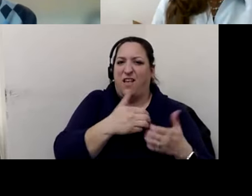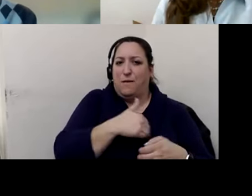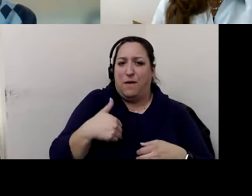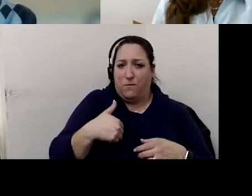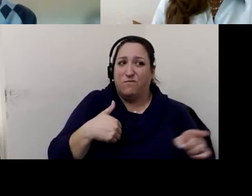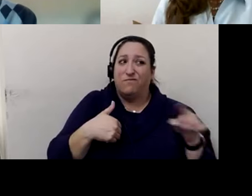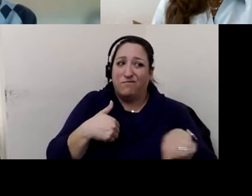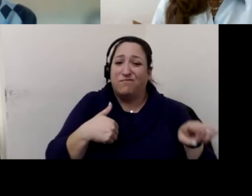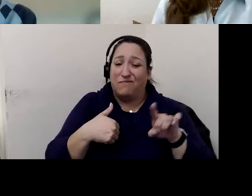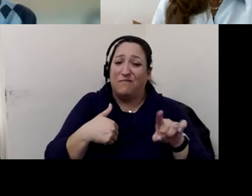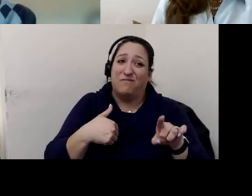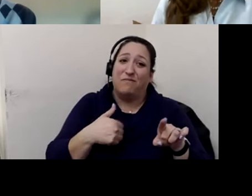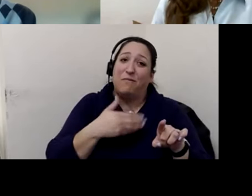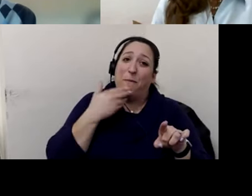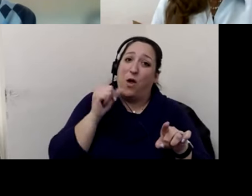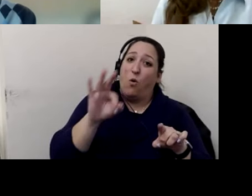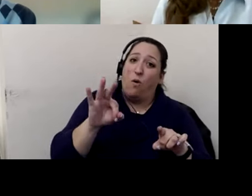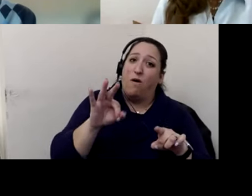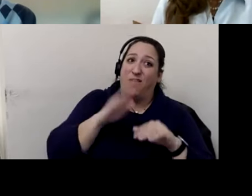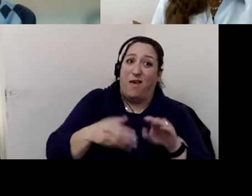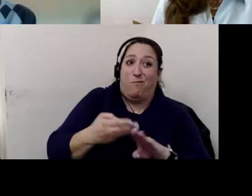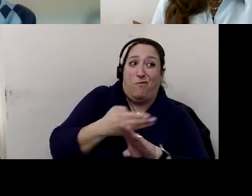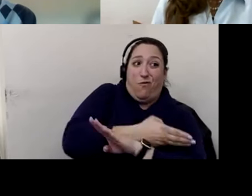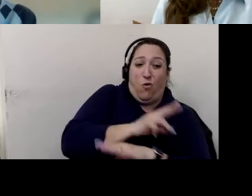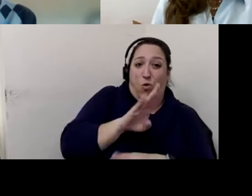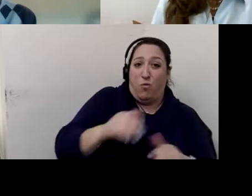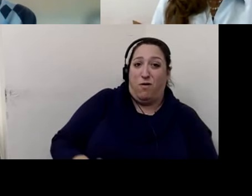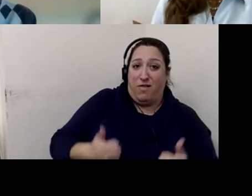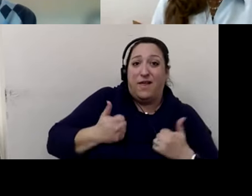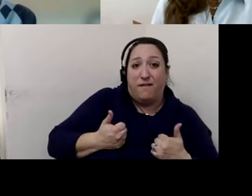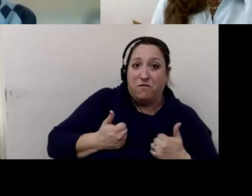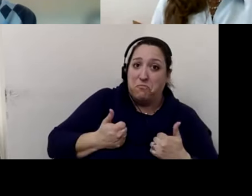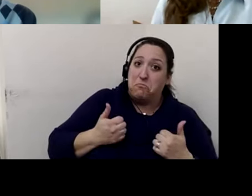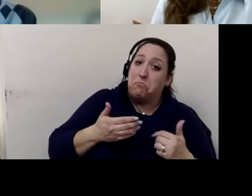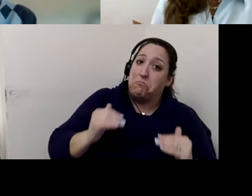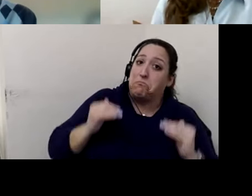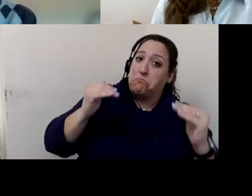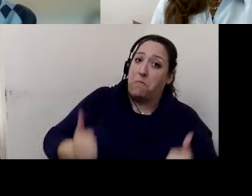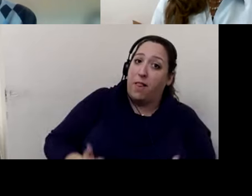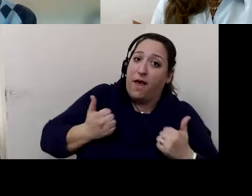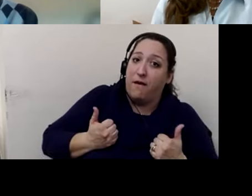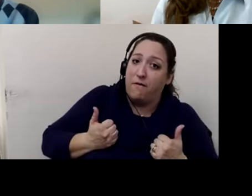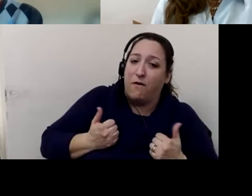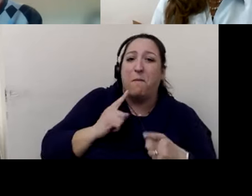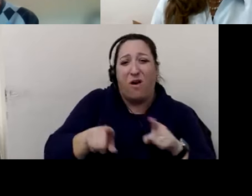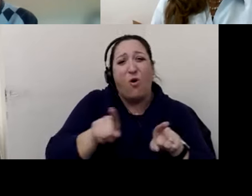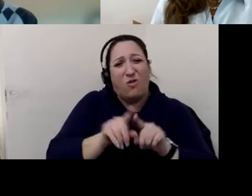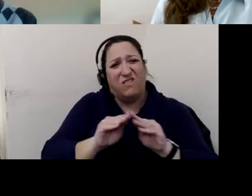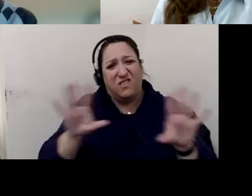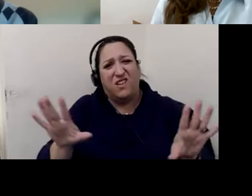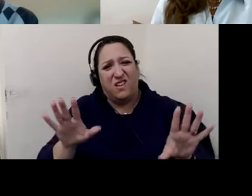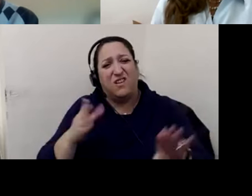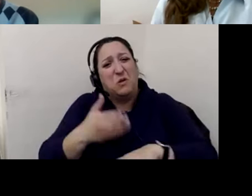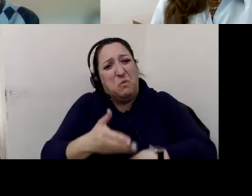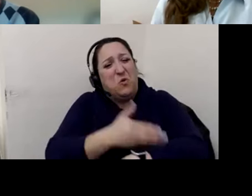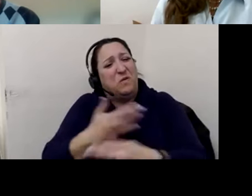they were clearly better off than they were when they lived in Willowbrook. However, it was also clear that improvement was